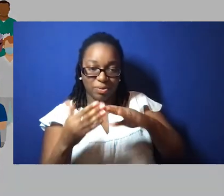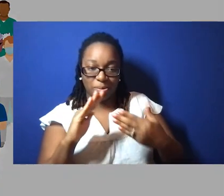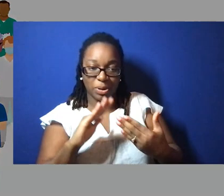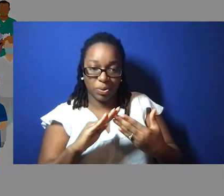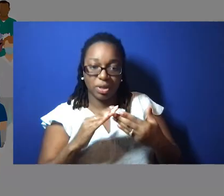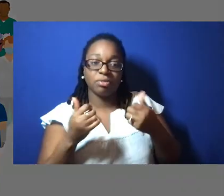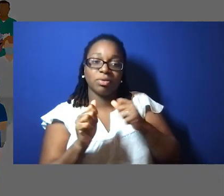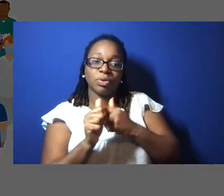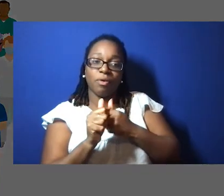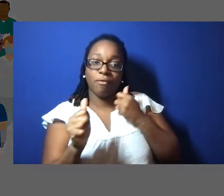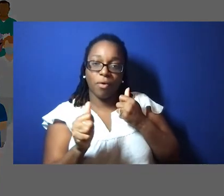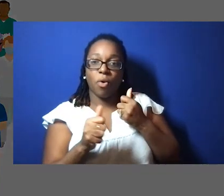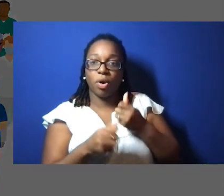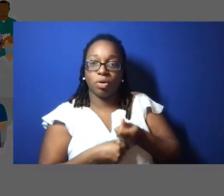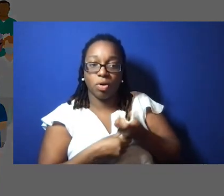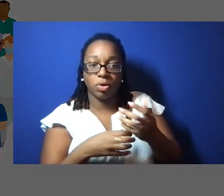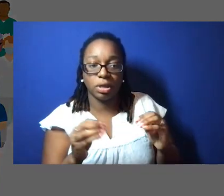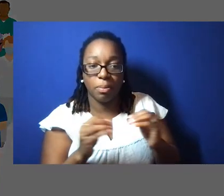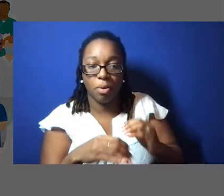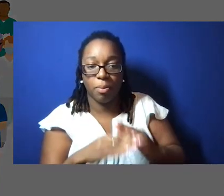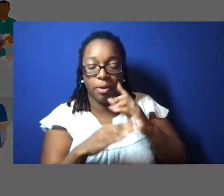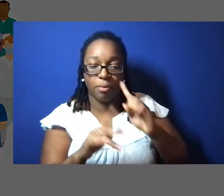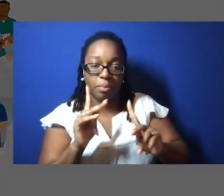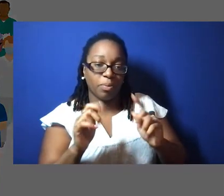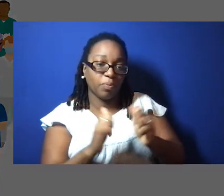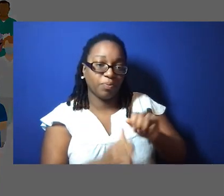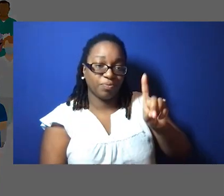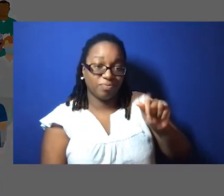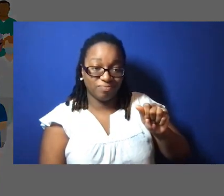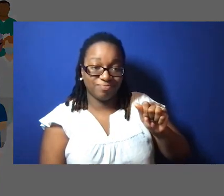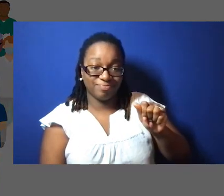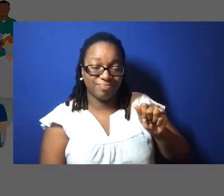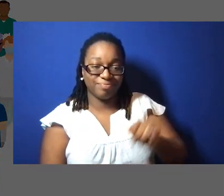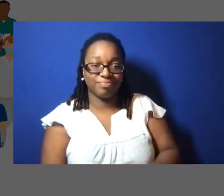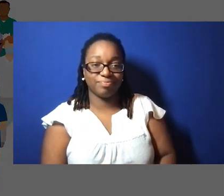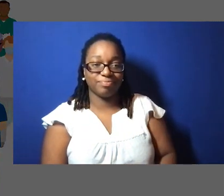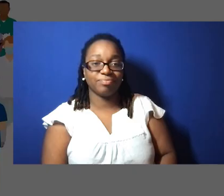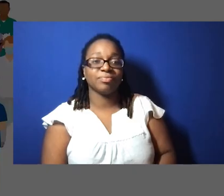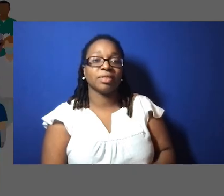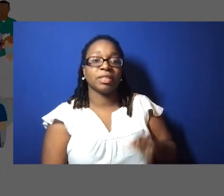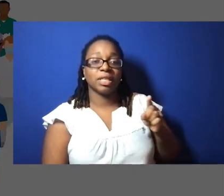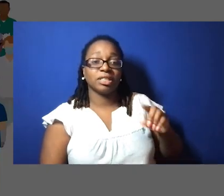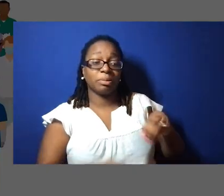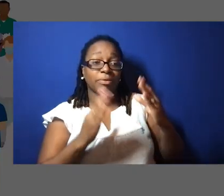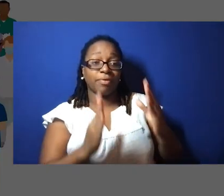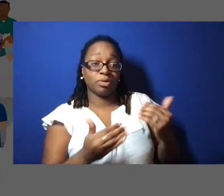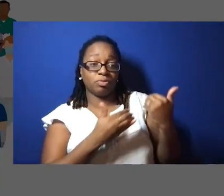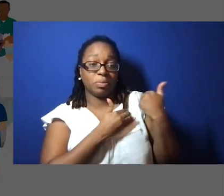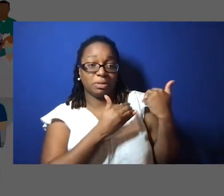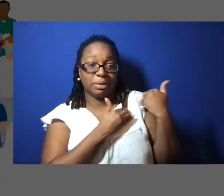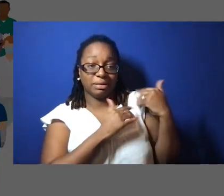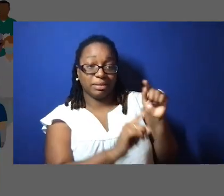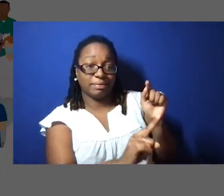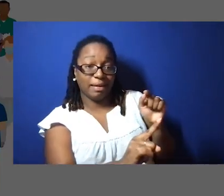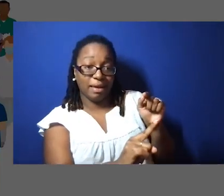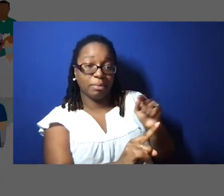of the community to avoid creating barriers for people with disabilities. It is the responsibility of